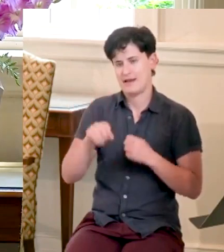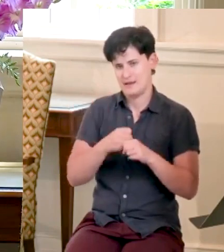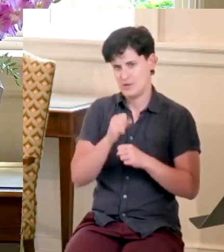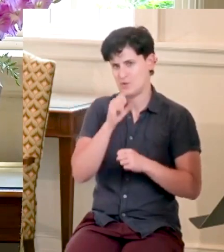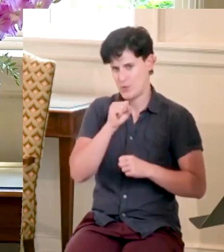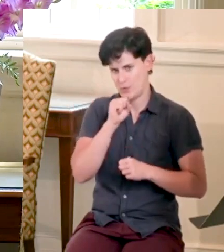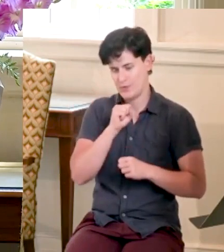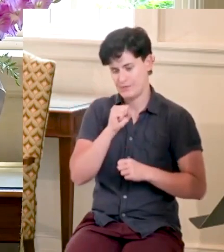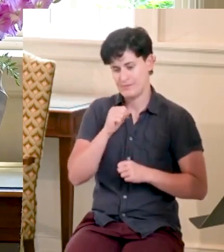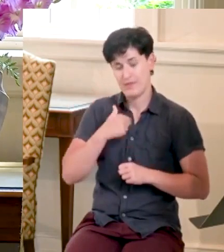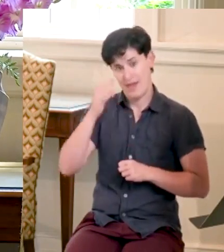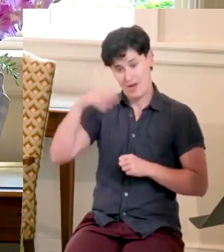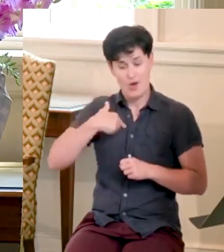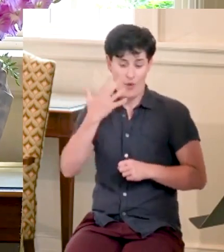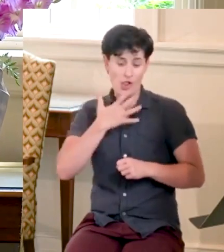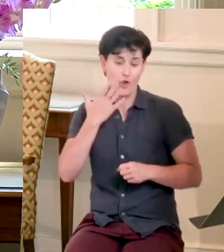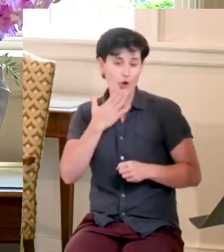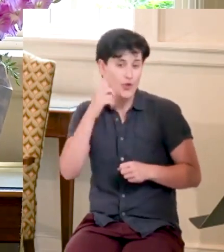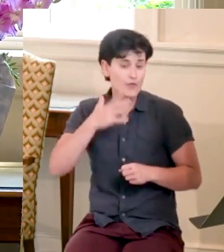I know I look good for my age.